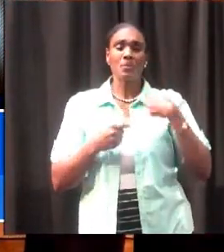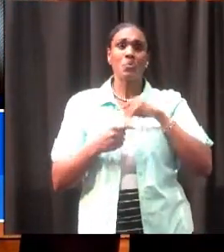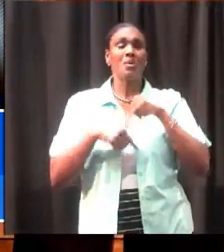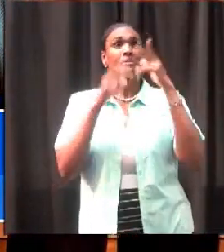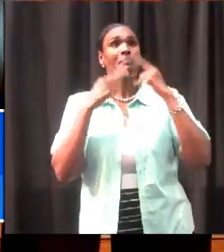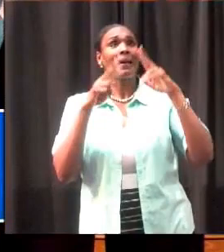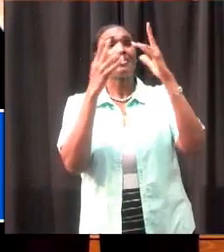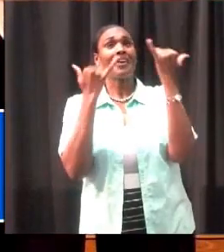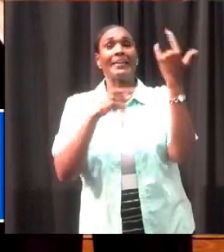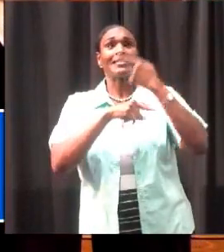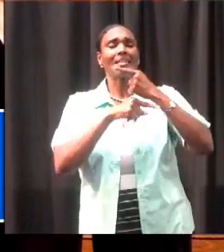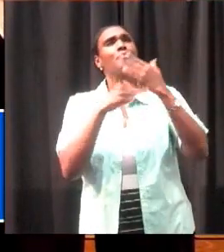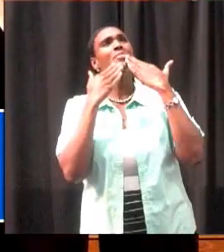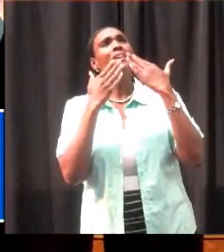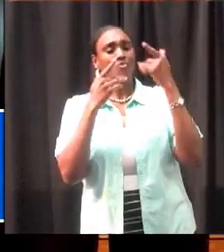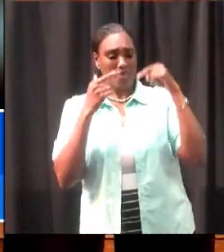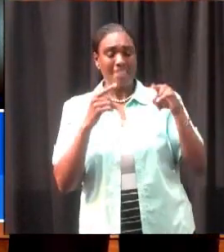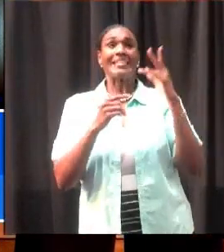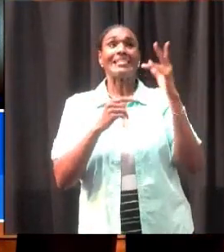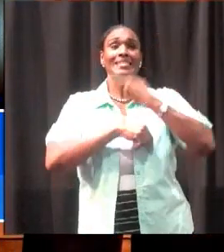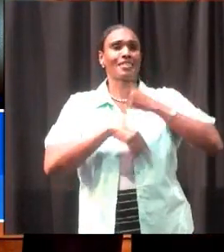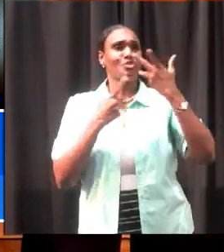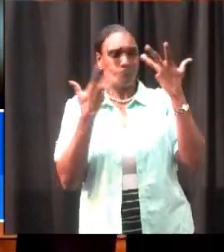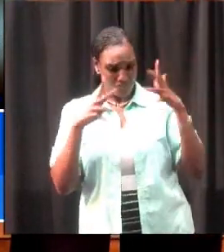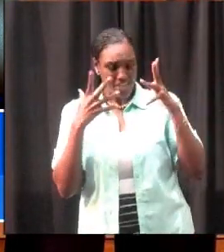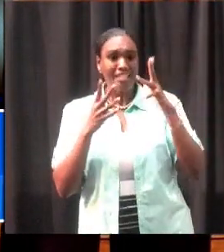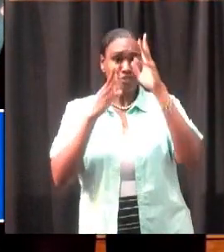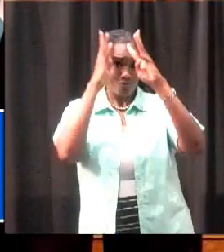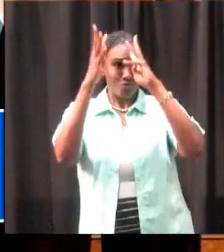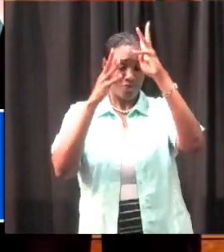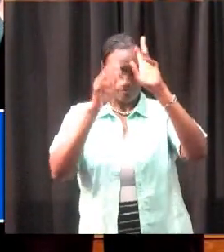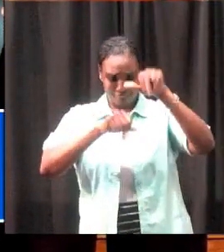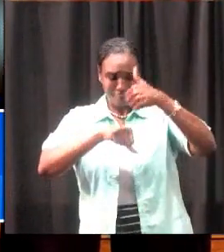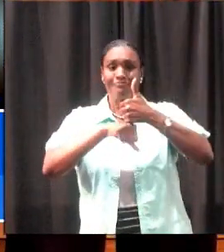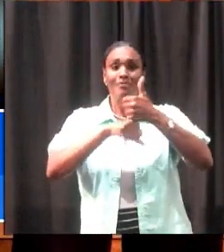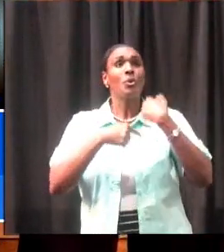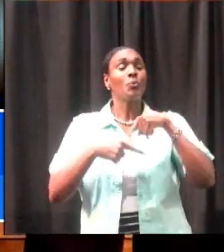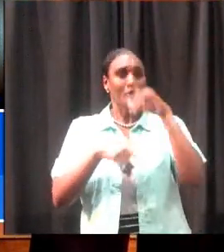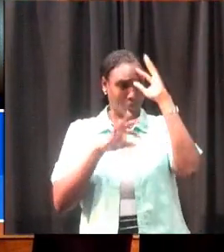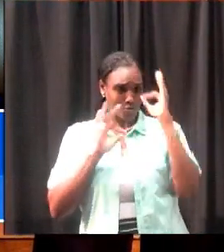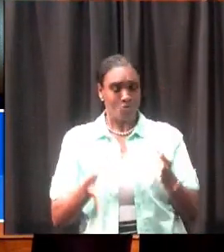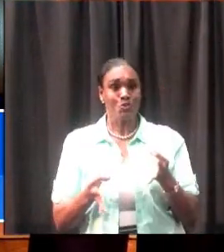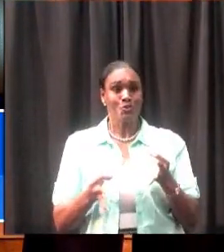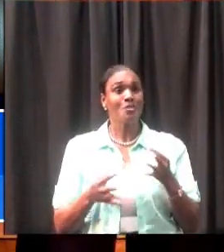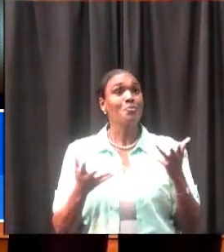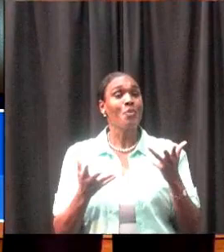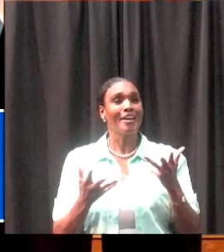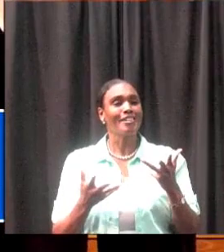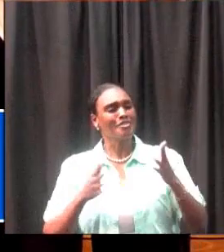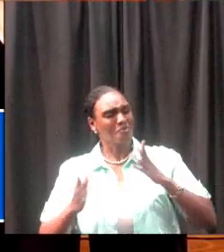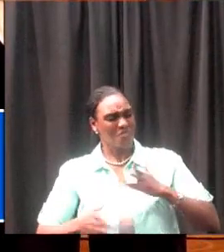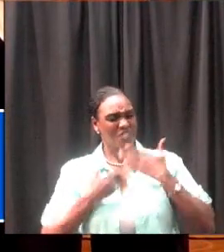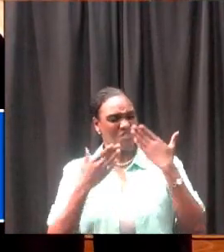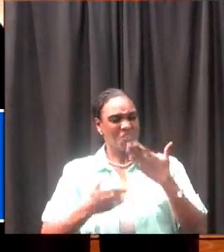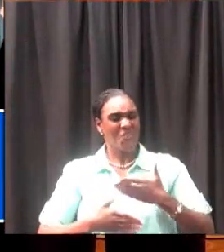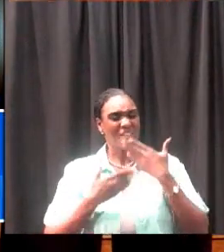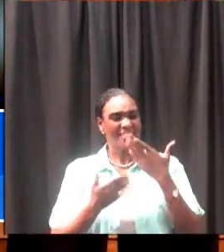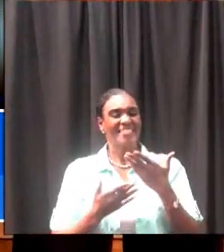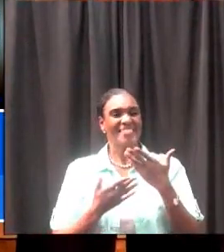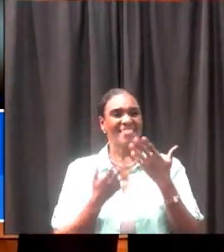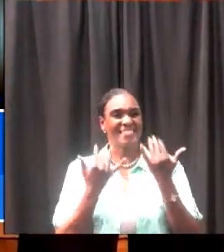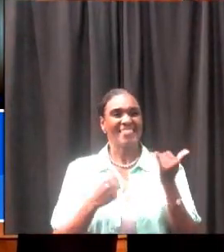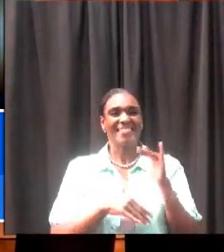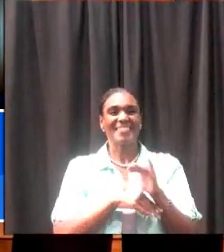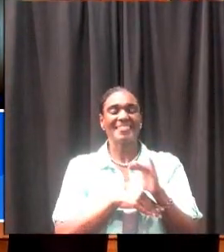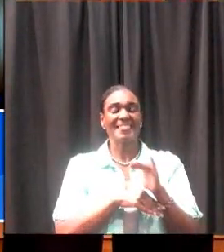this day that you have made, and we choose to rejoice and be glad in it. God, we ask in the name of the Lord